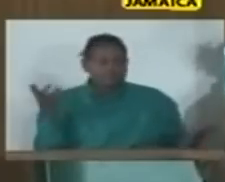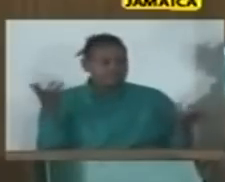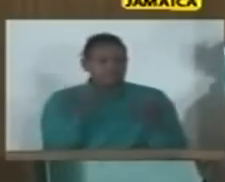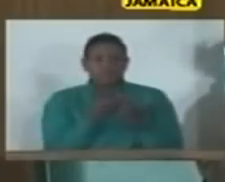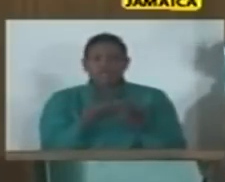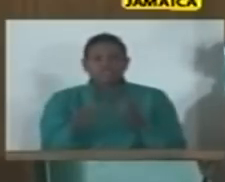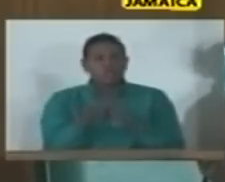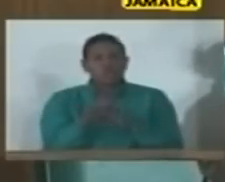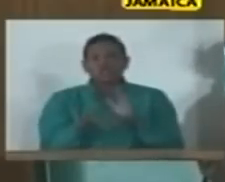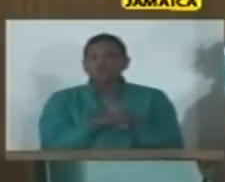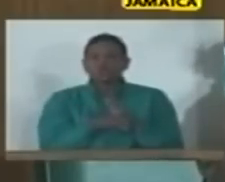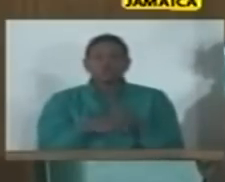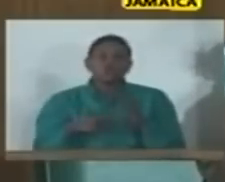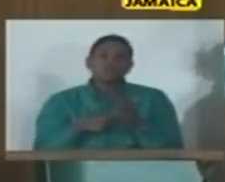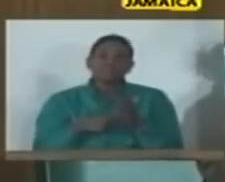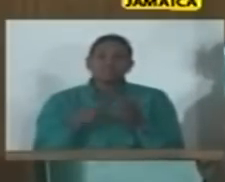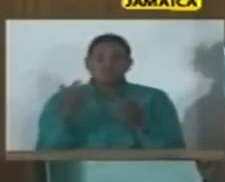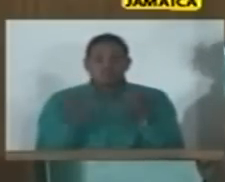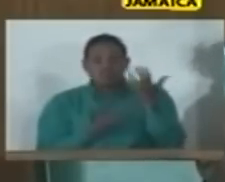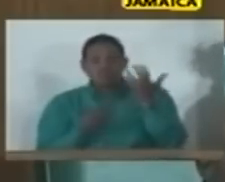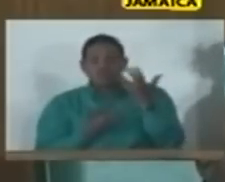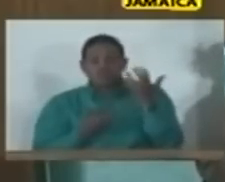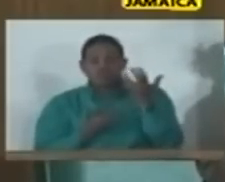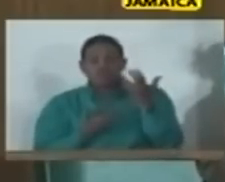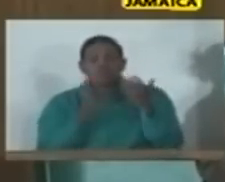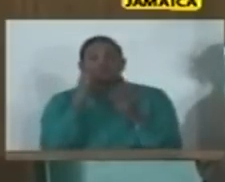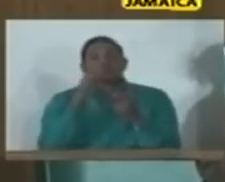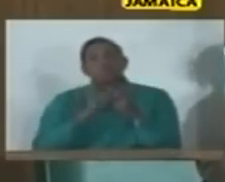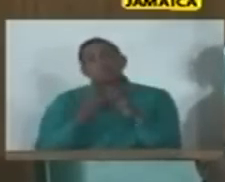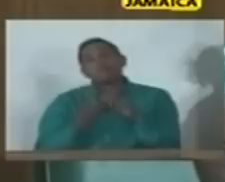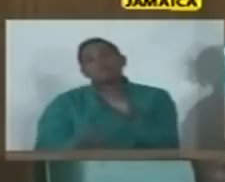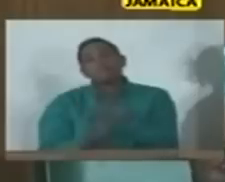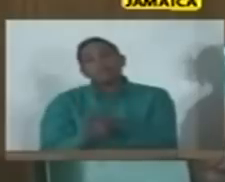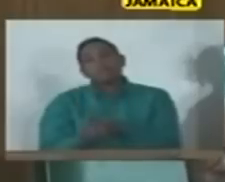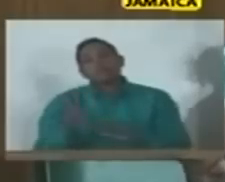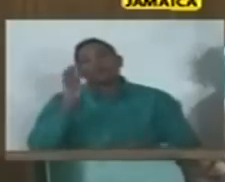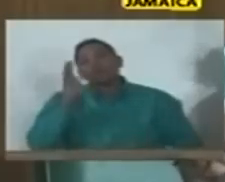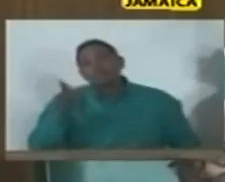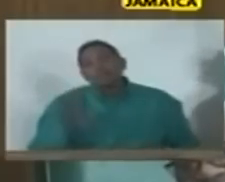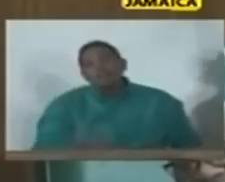unconstitutional, there is a difficulty.